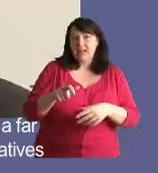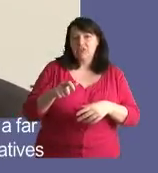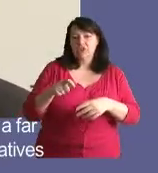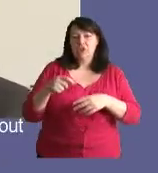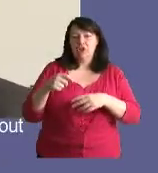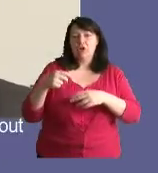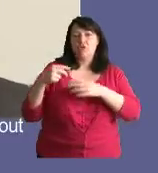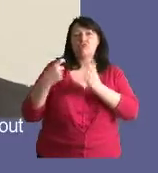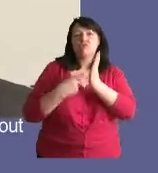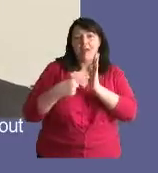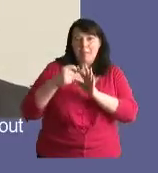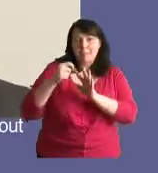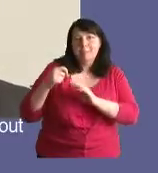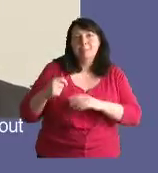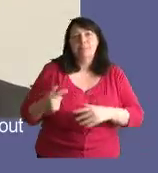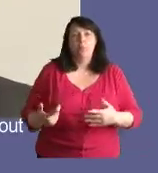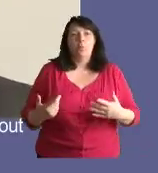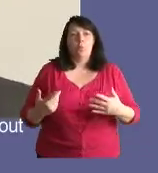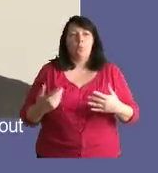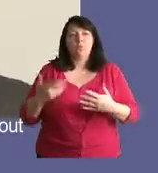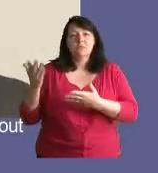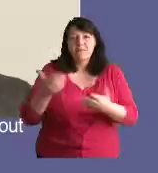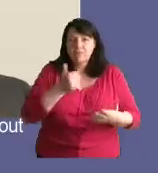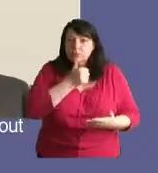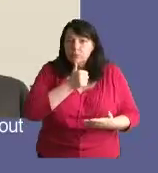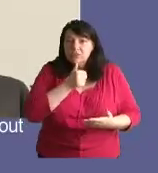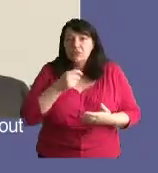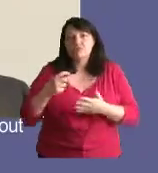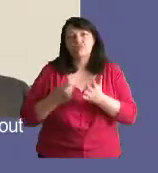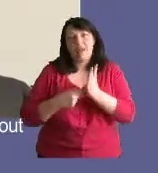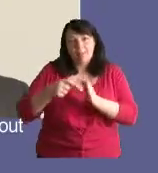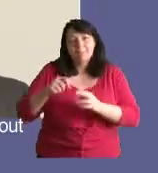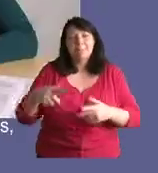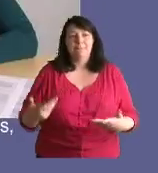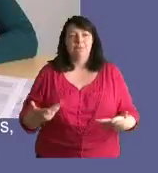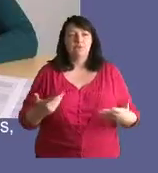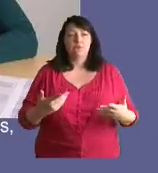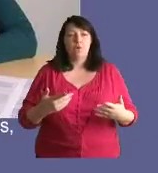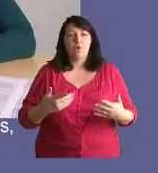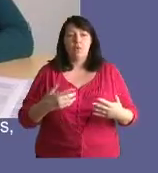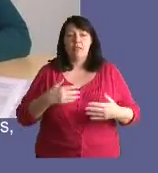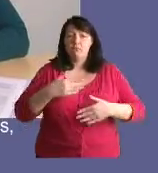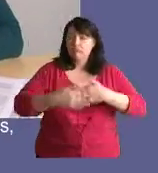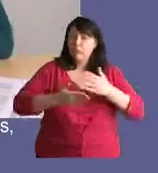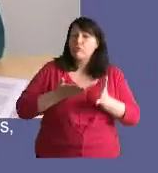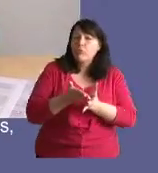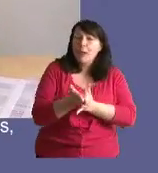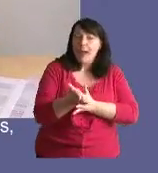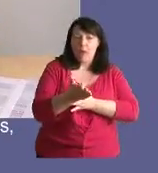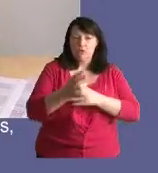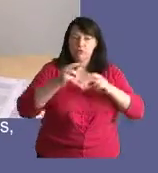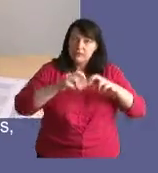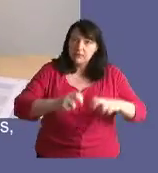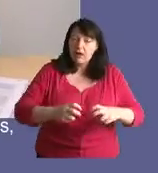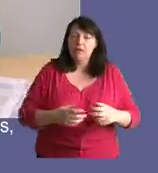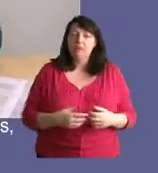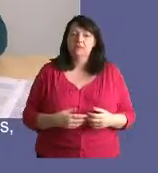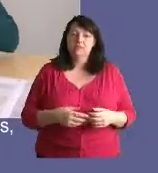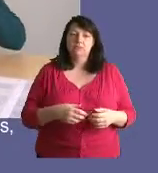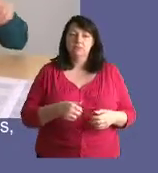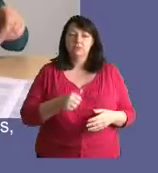patient representatives or service user representatives throughout the whole of the trial or whatever the piece of